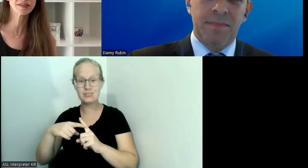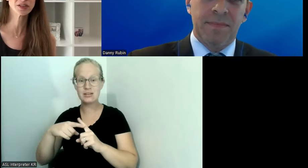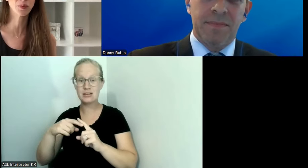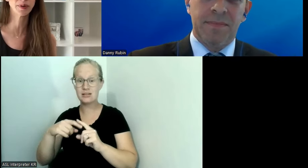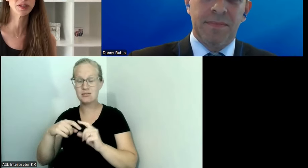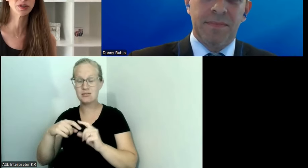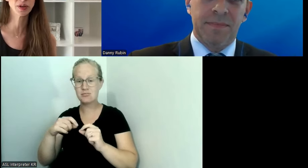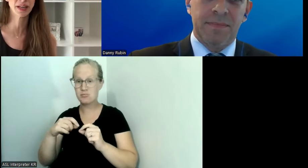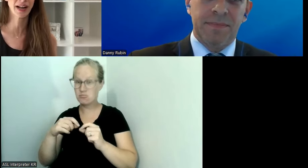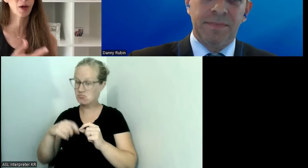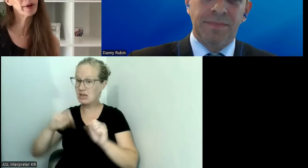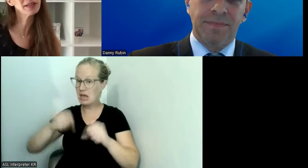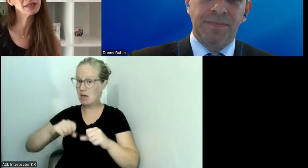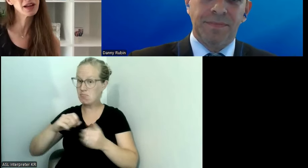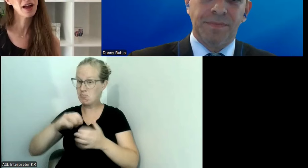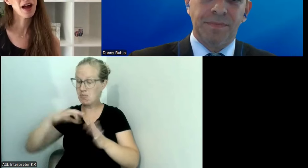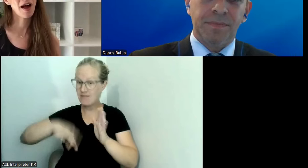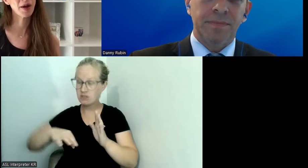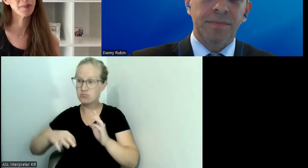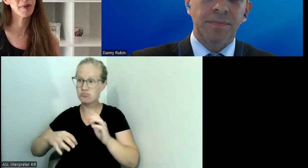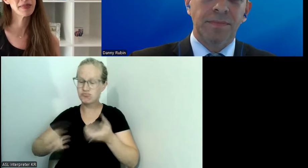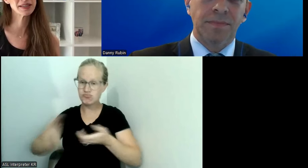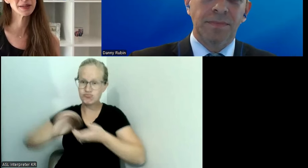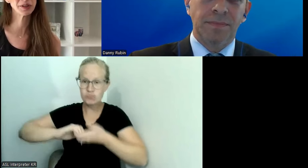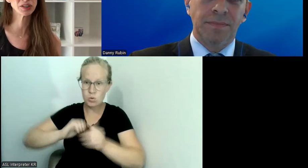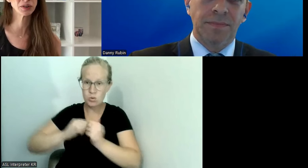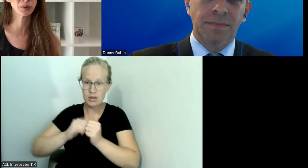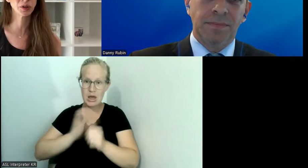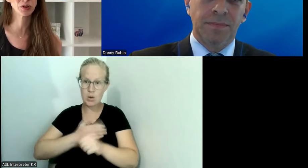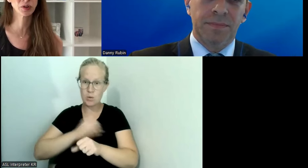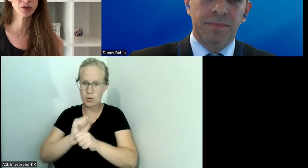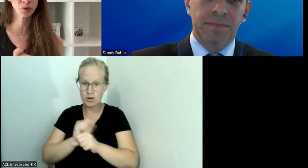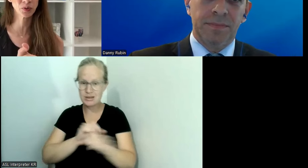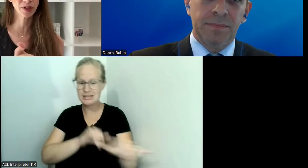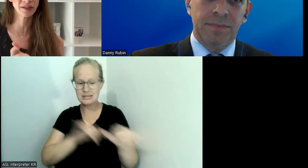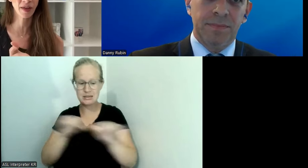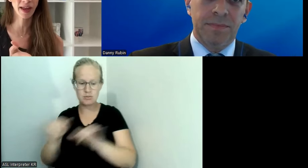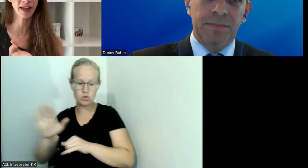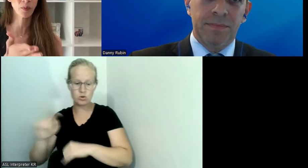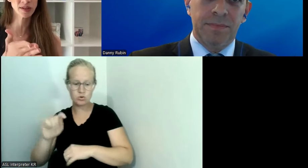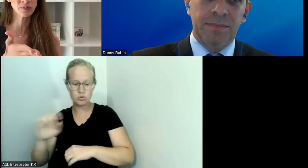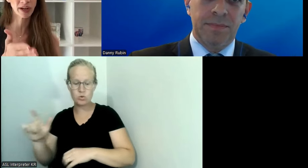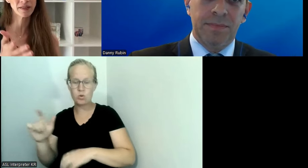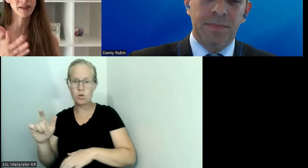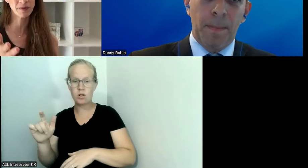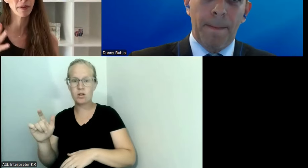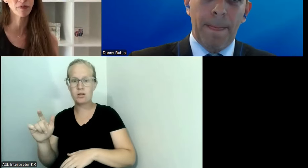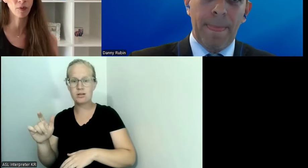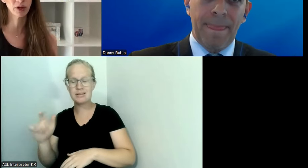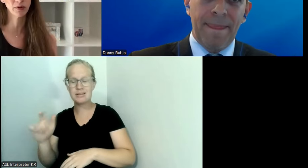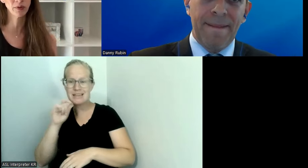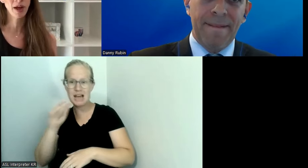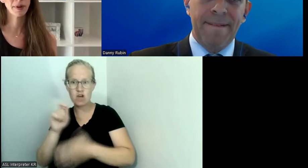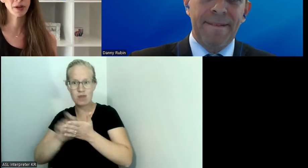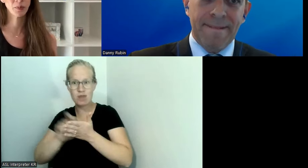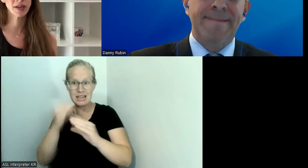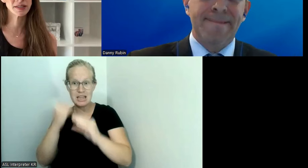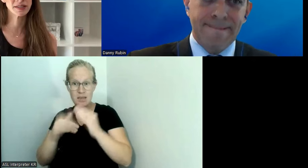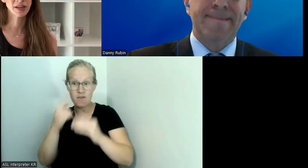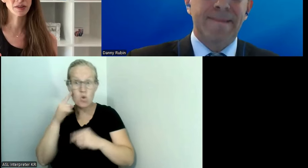compliment to what we do? Can it help us? Um, I think similarly to your tool and like, it wasn't writing the email for you,